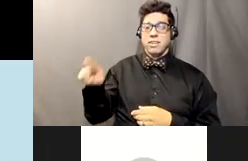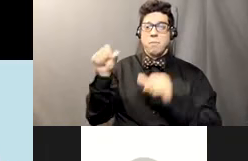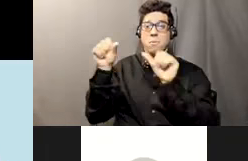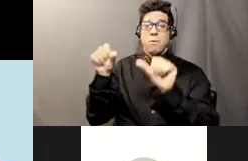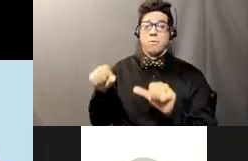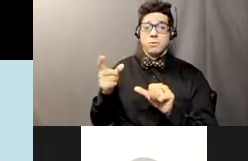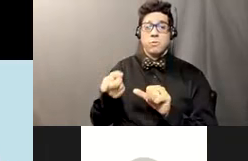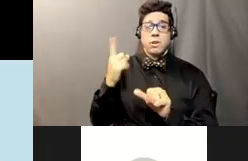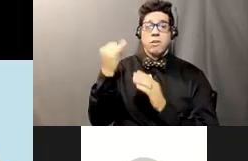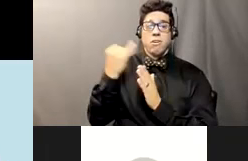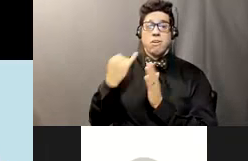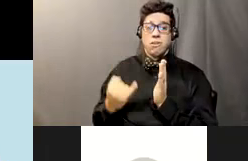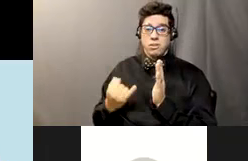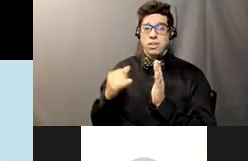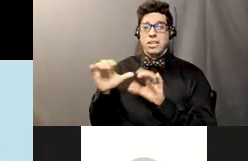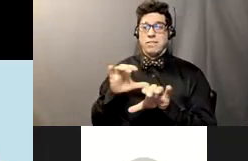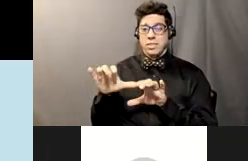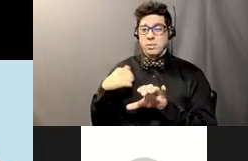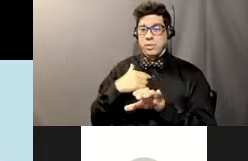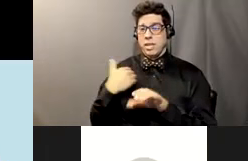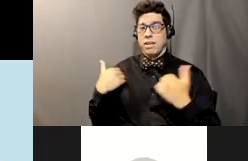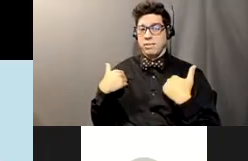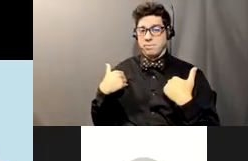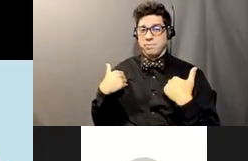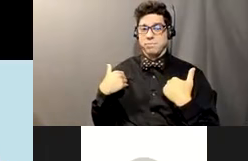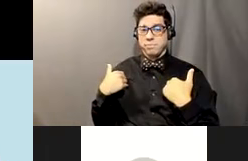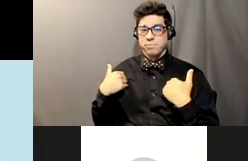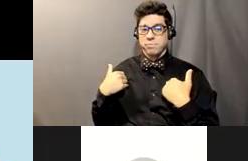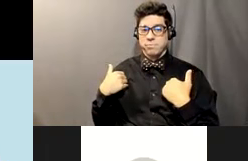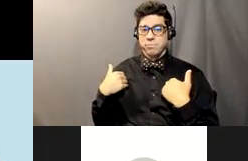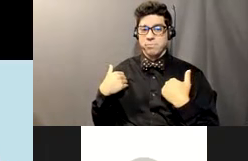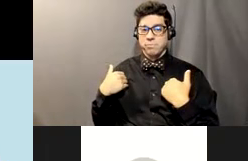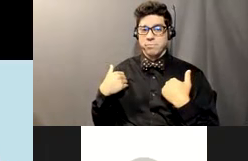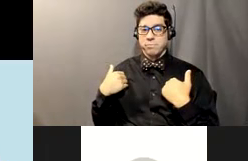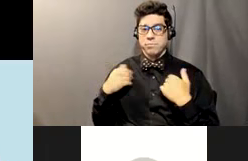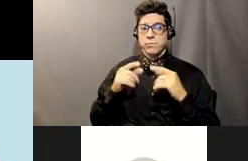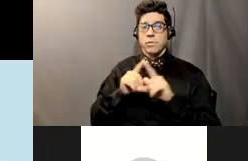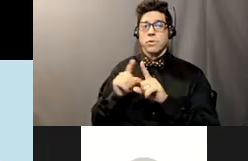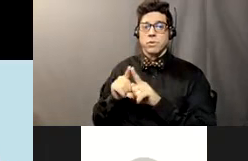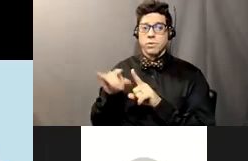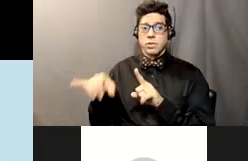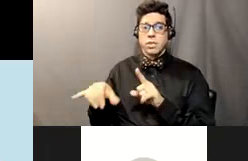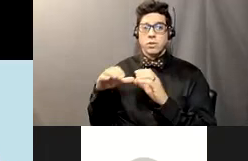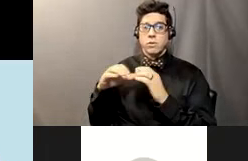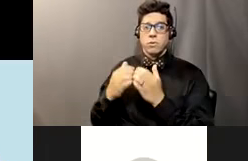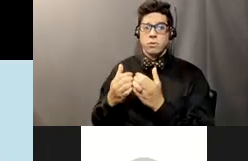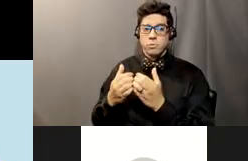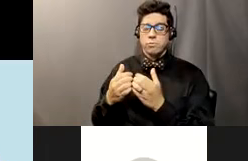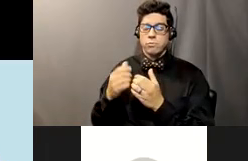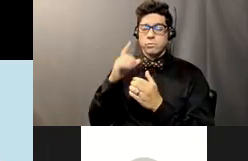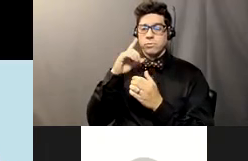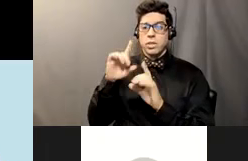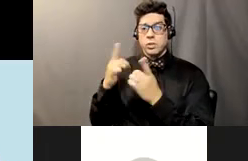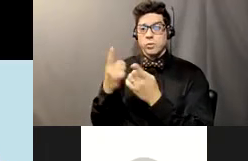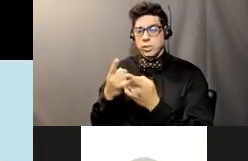the hearts activities that we had. We had also the Jurupa Unified School District parent